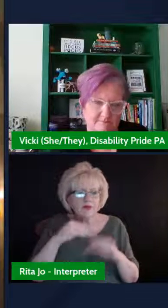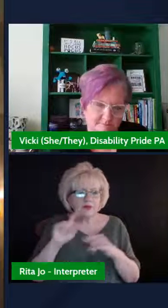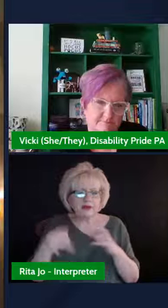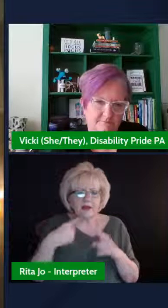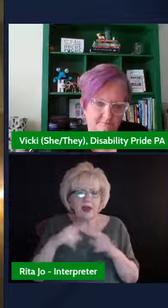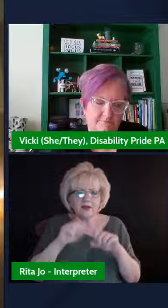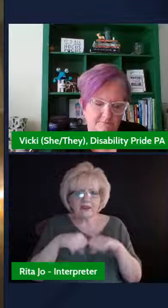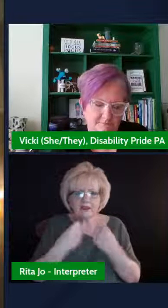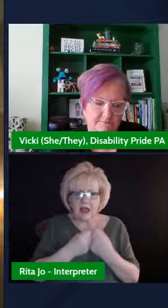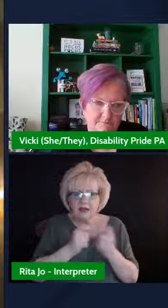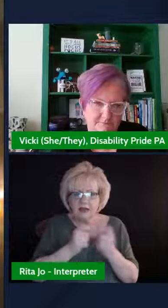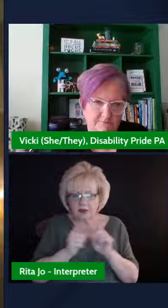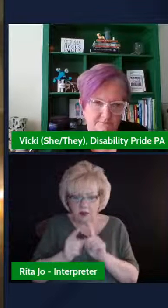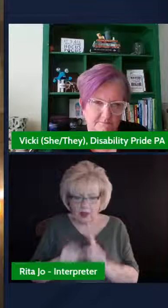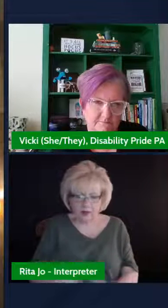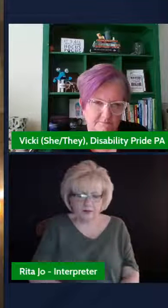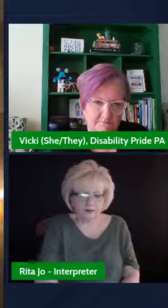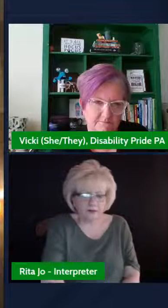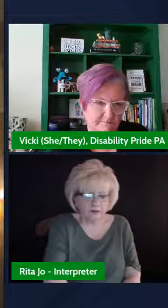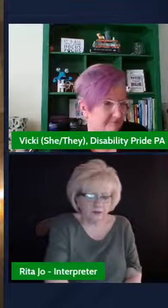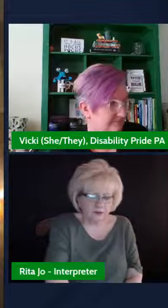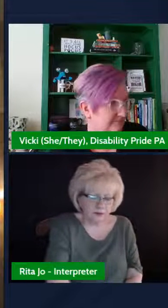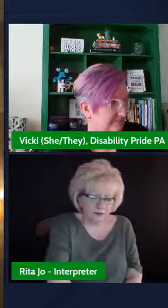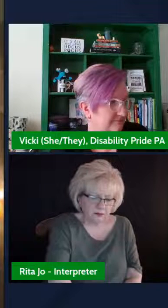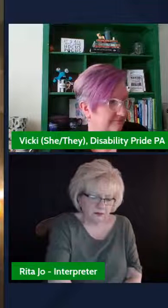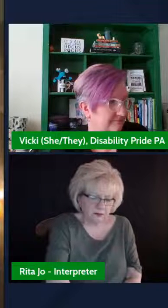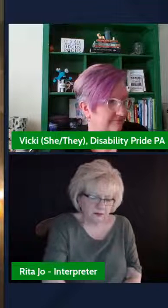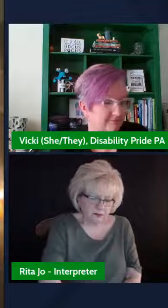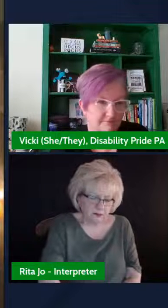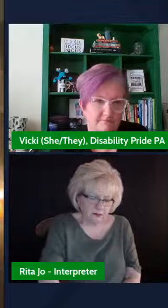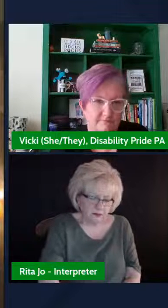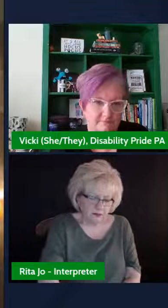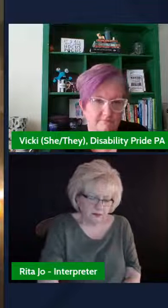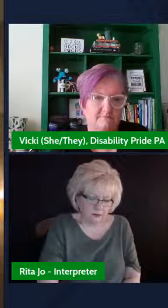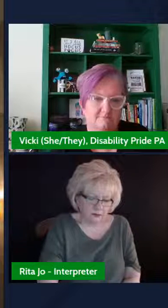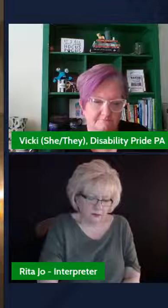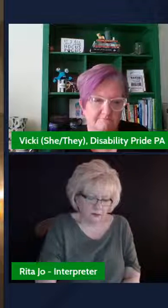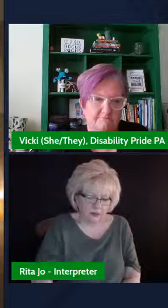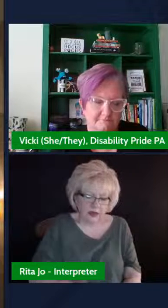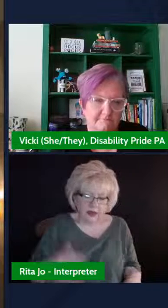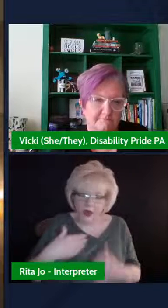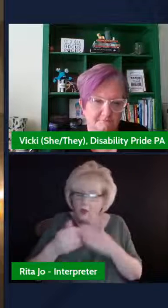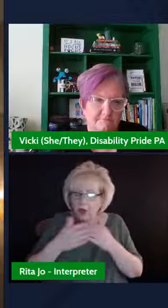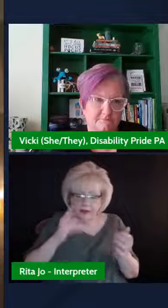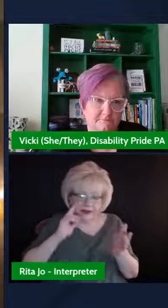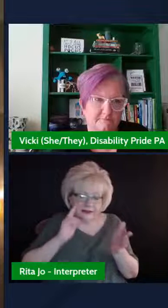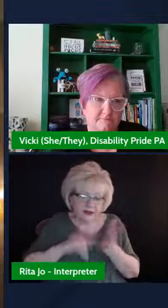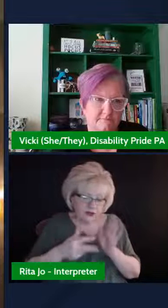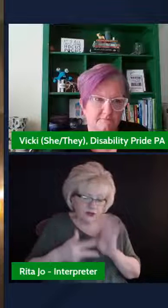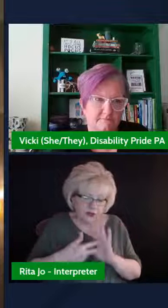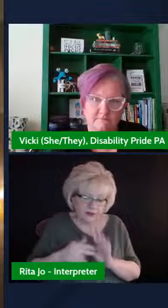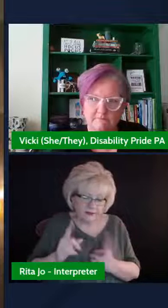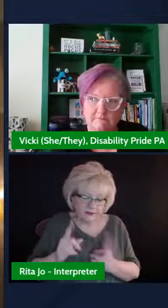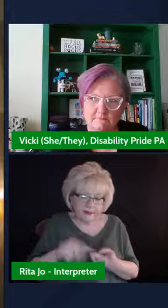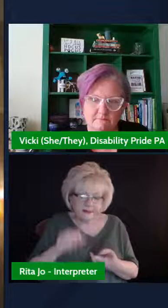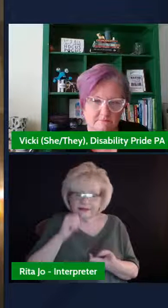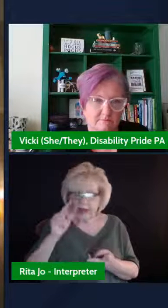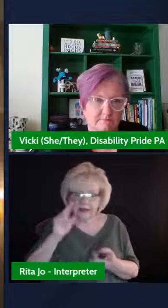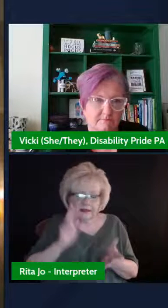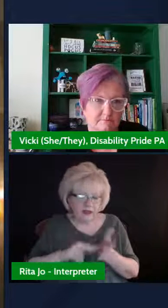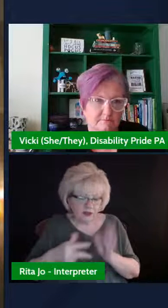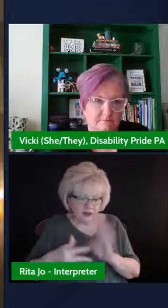well, um, whether intentionally or unintentionally. So